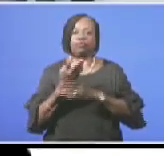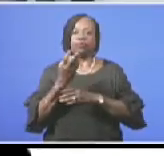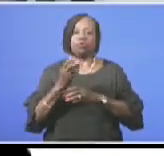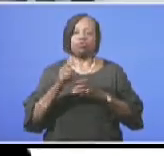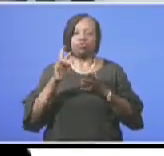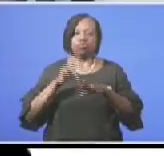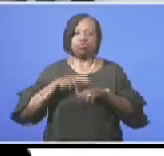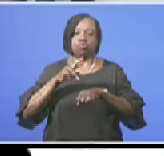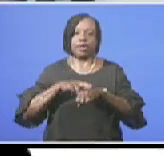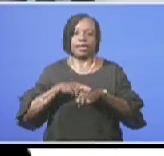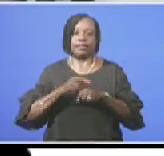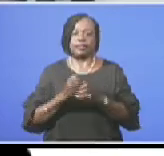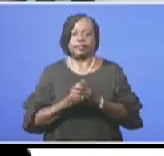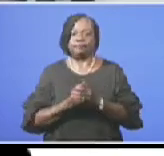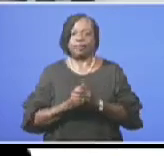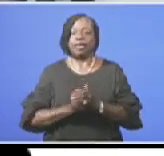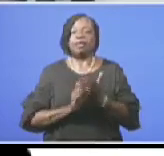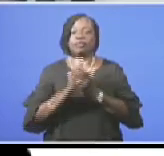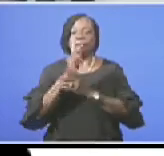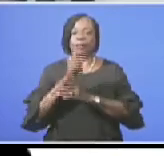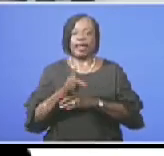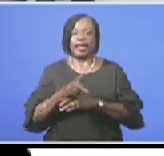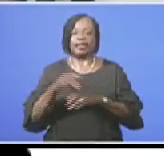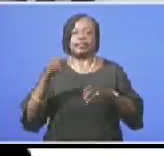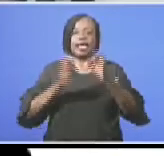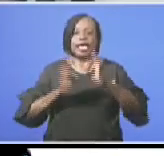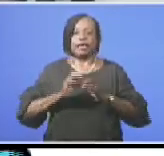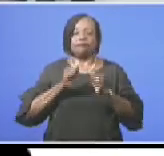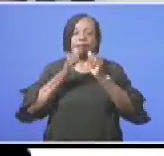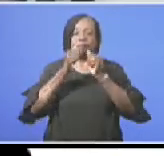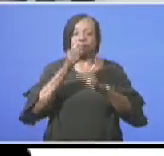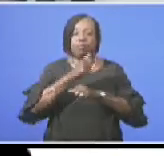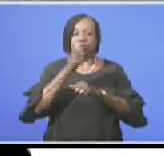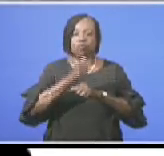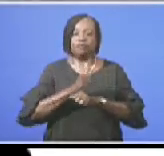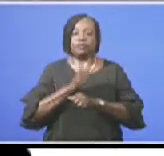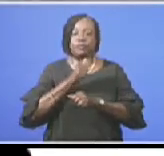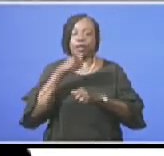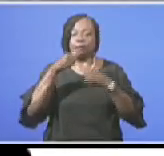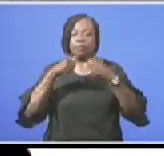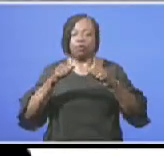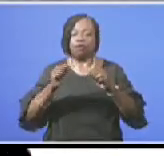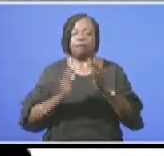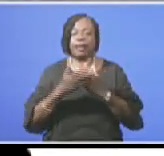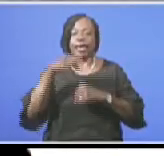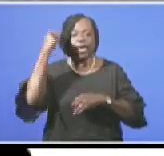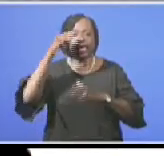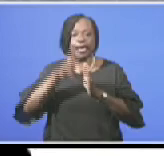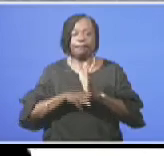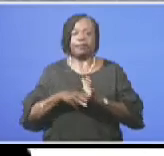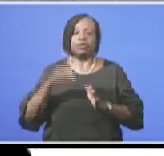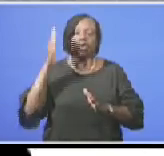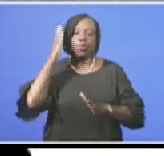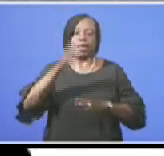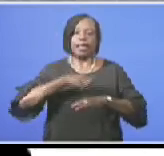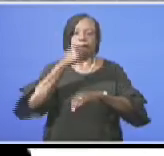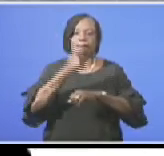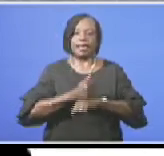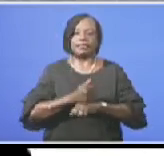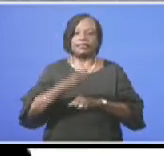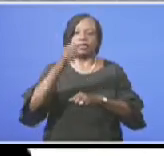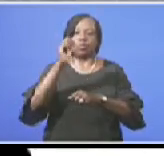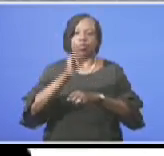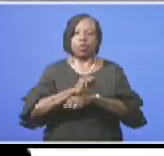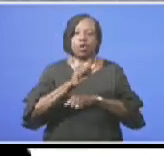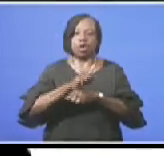biomass material. The plant, if approved by Cabinet, is expected to significantly impact employment on Abaco, and the company